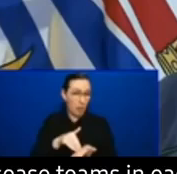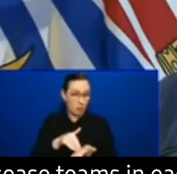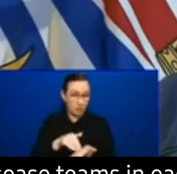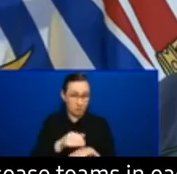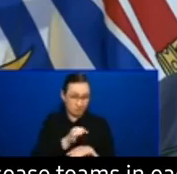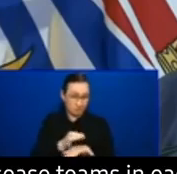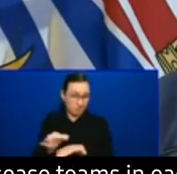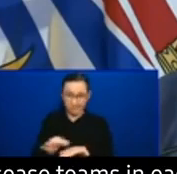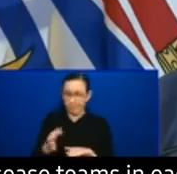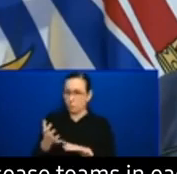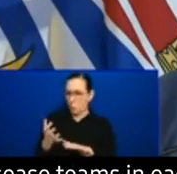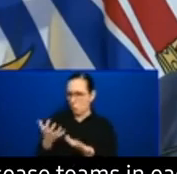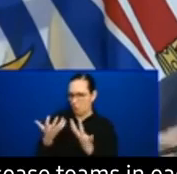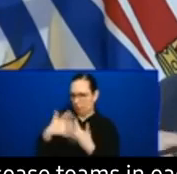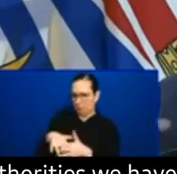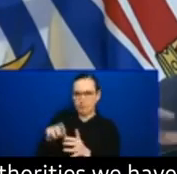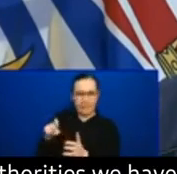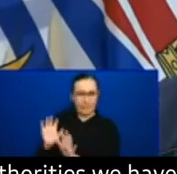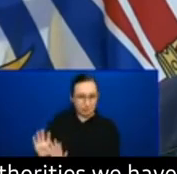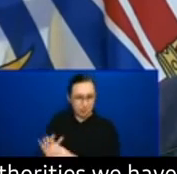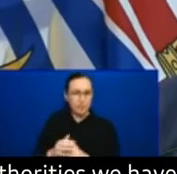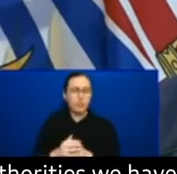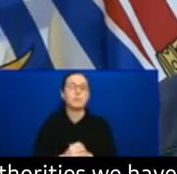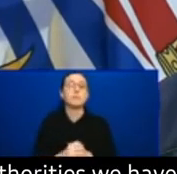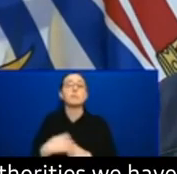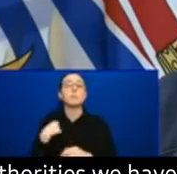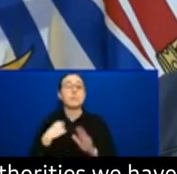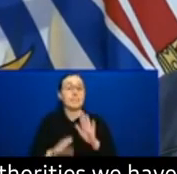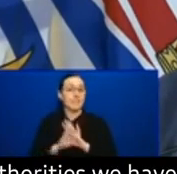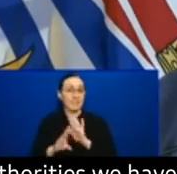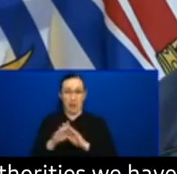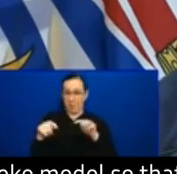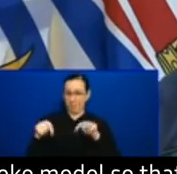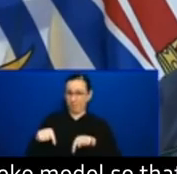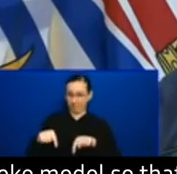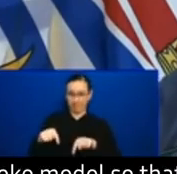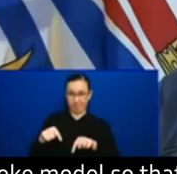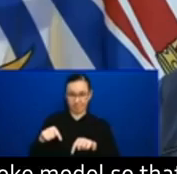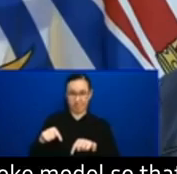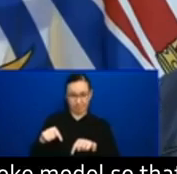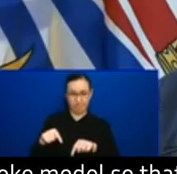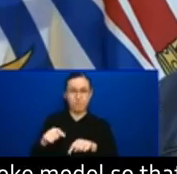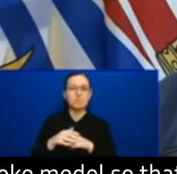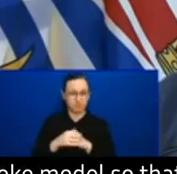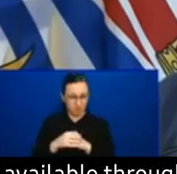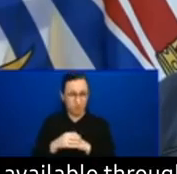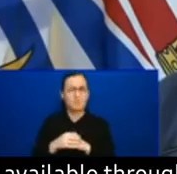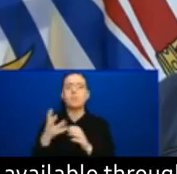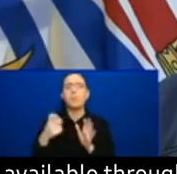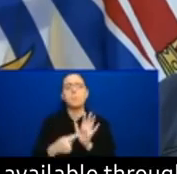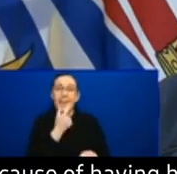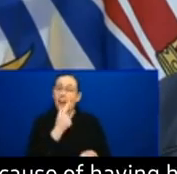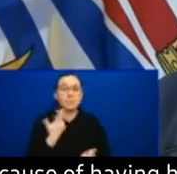health authorities. We have developed a hub and spoke model so that this medication can be available through our infectious